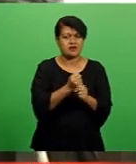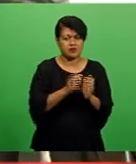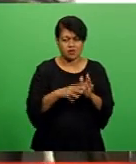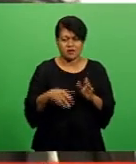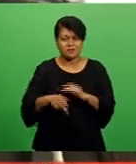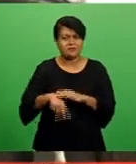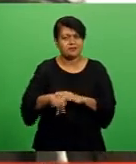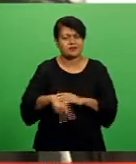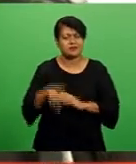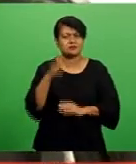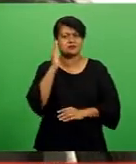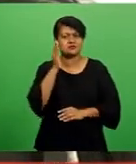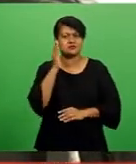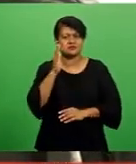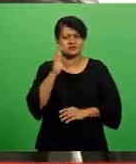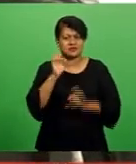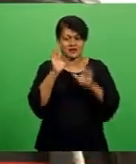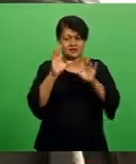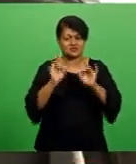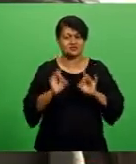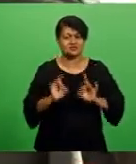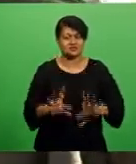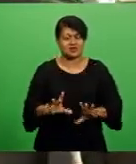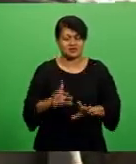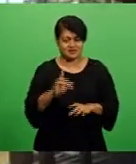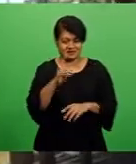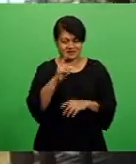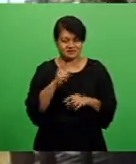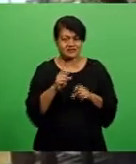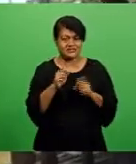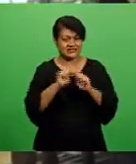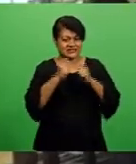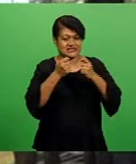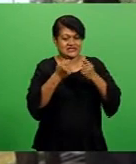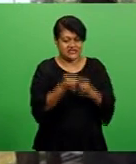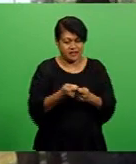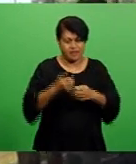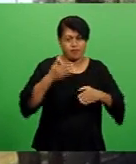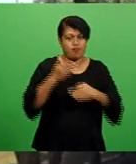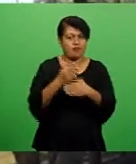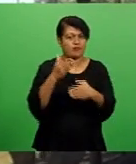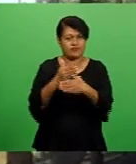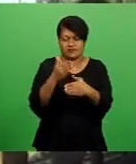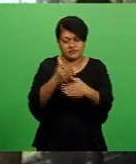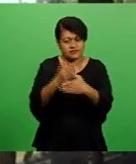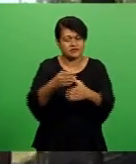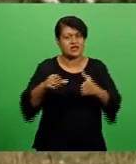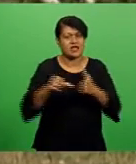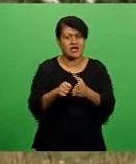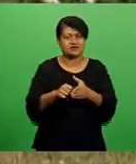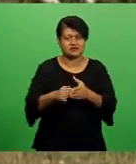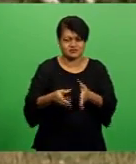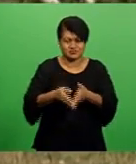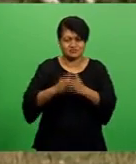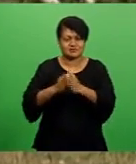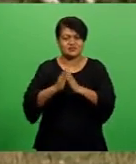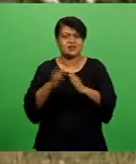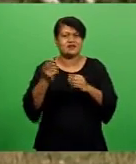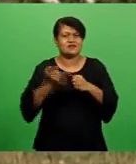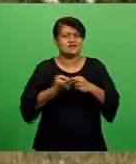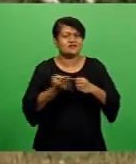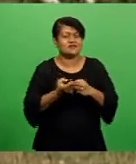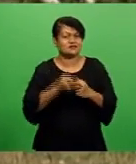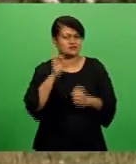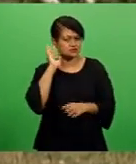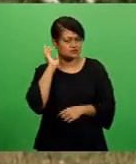these Australian Defence Forces personnel wasted no time in getting the severely damaged school fixed. Our scope of works has